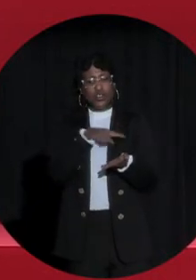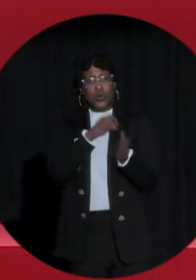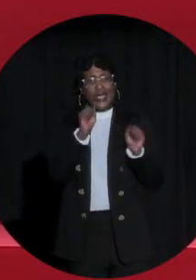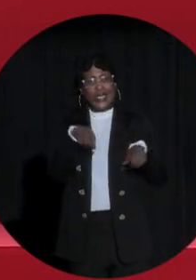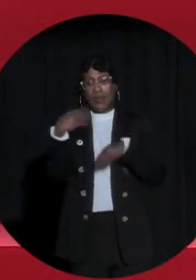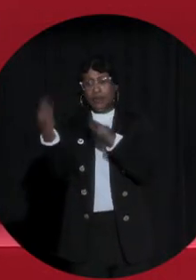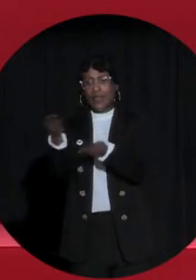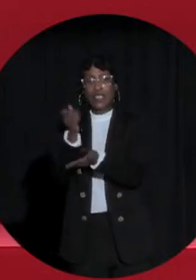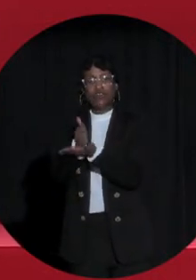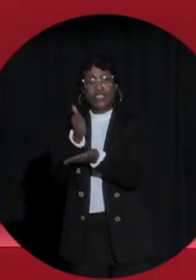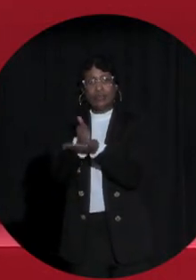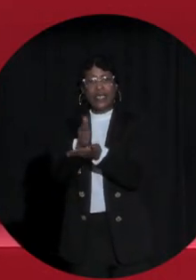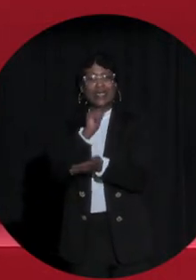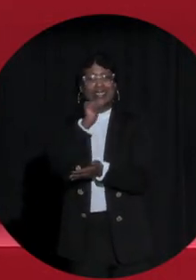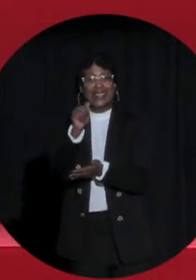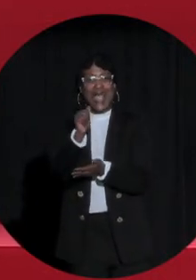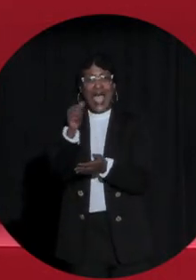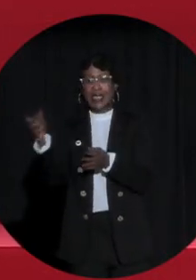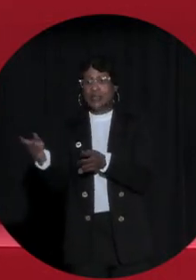in jail.